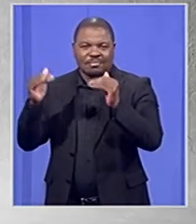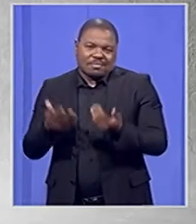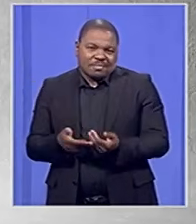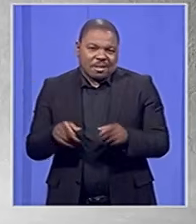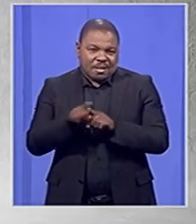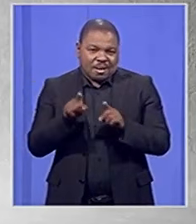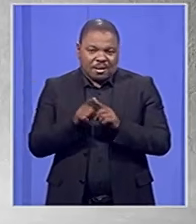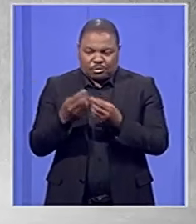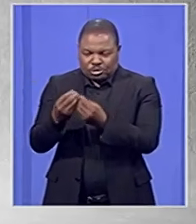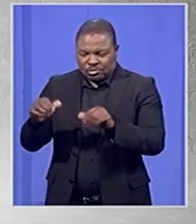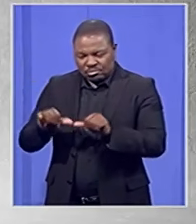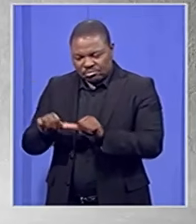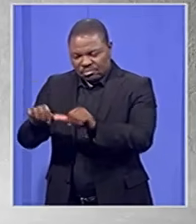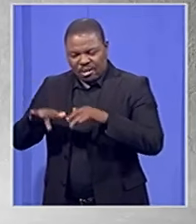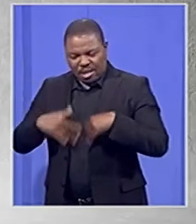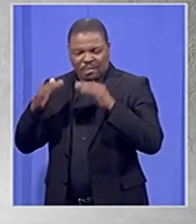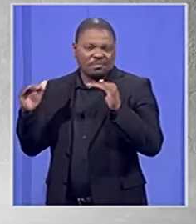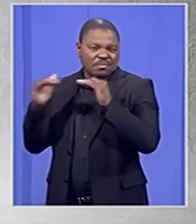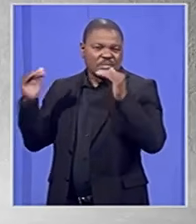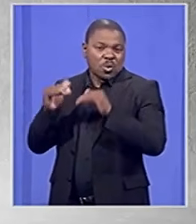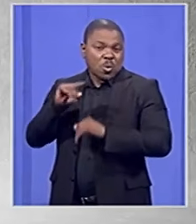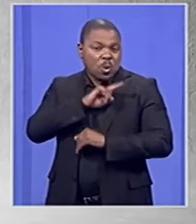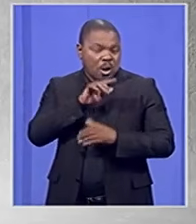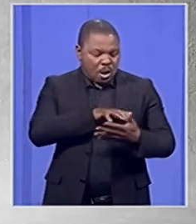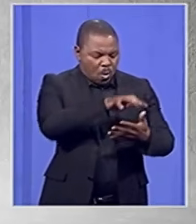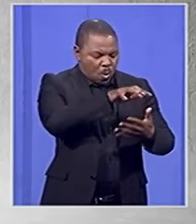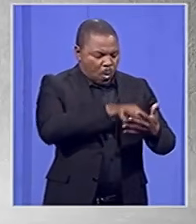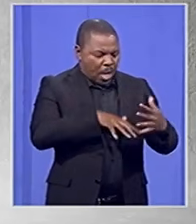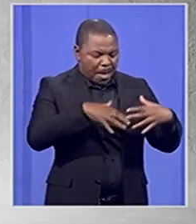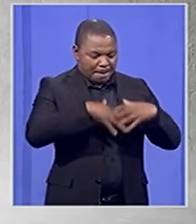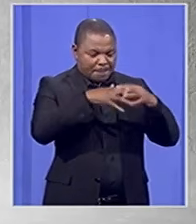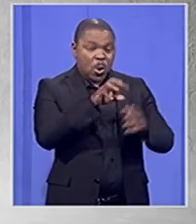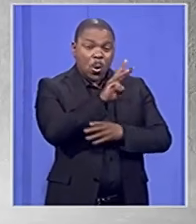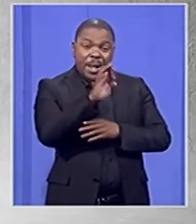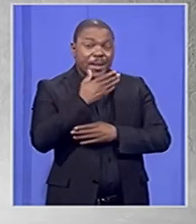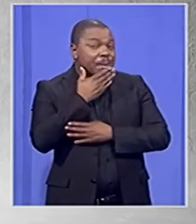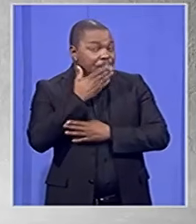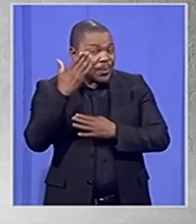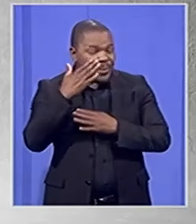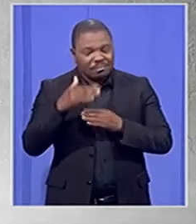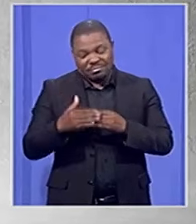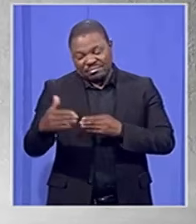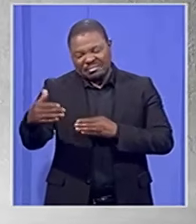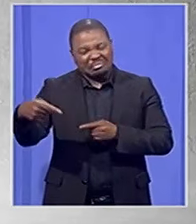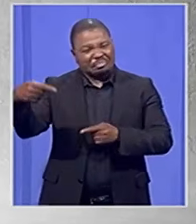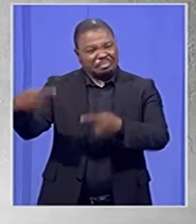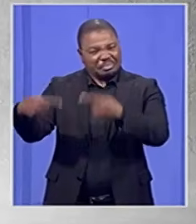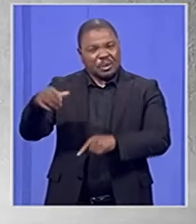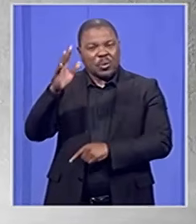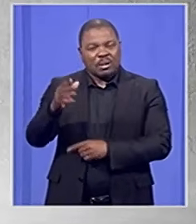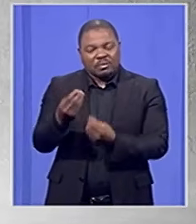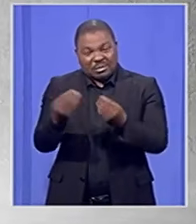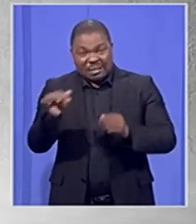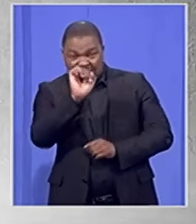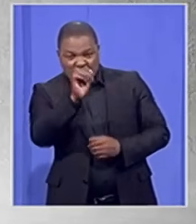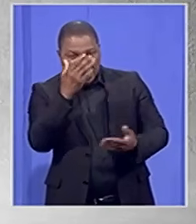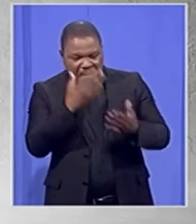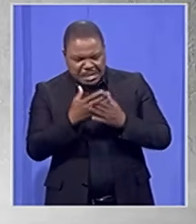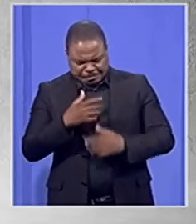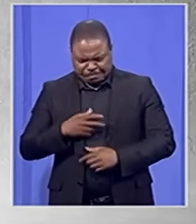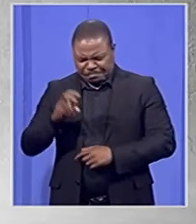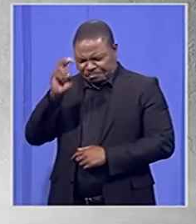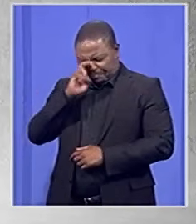ka equality because ha o sa ba drawela will ho tlo na le dikgotlahano o mongwe bana ba hao a ka nna